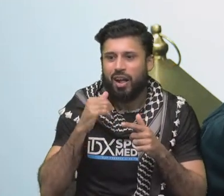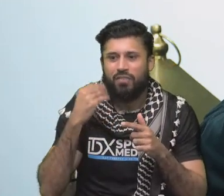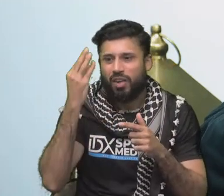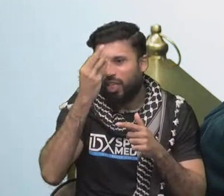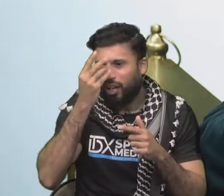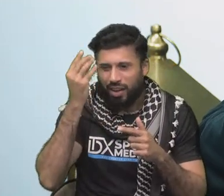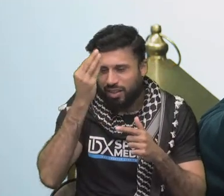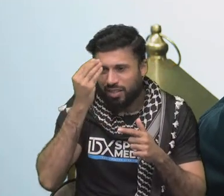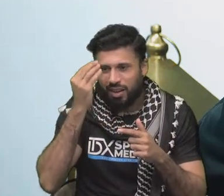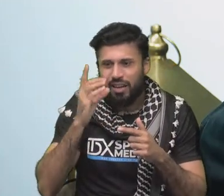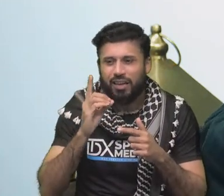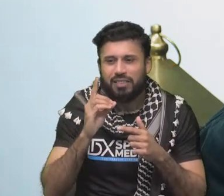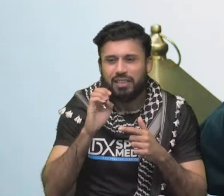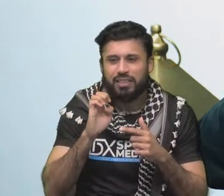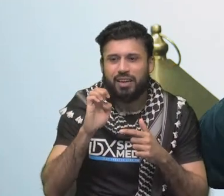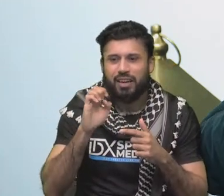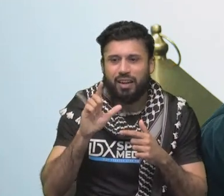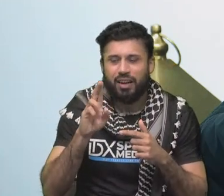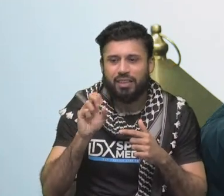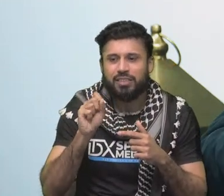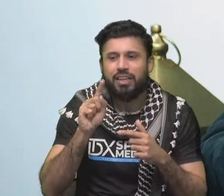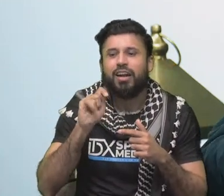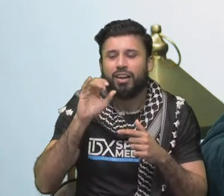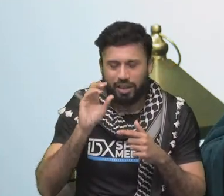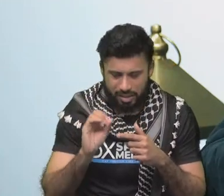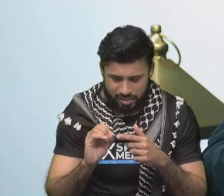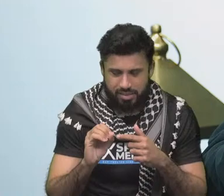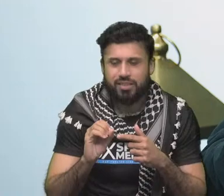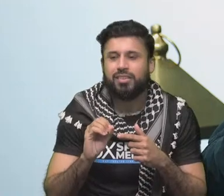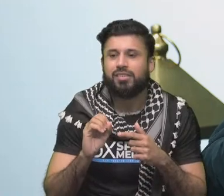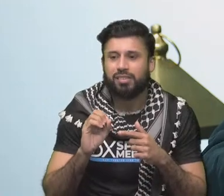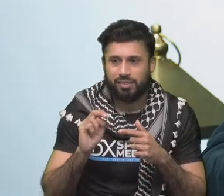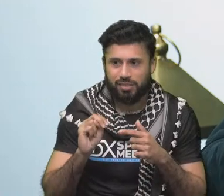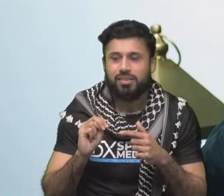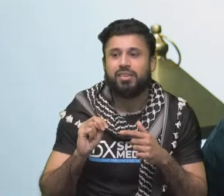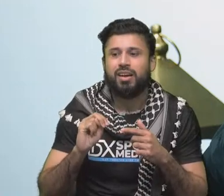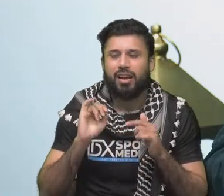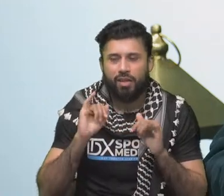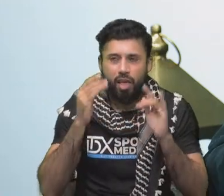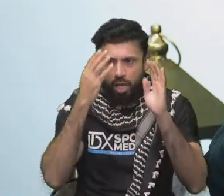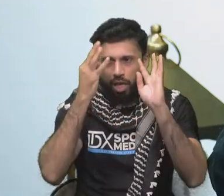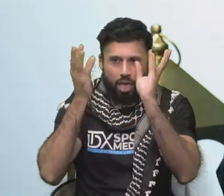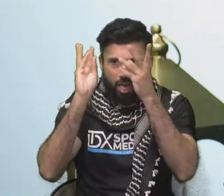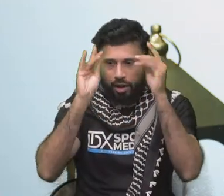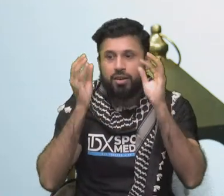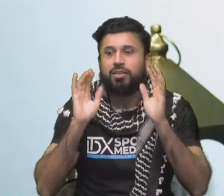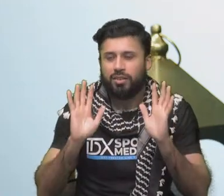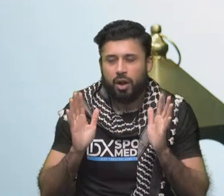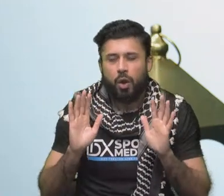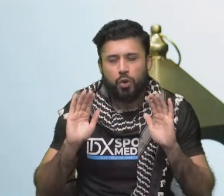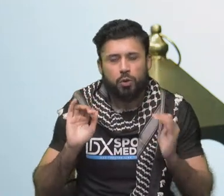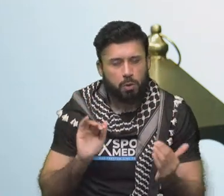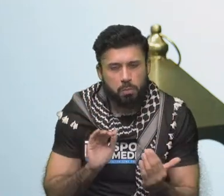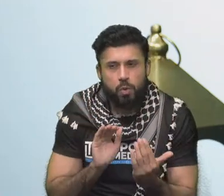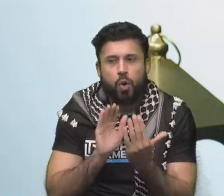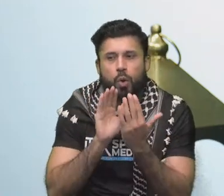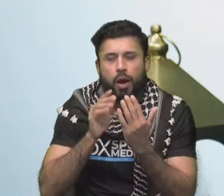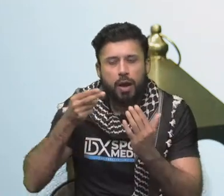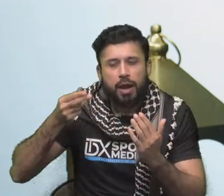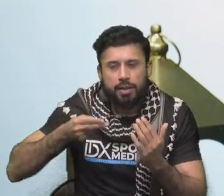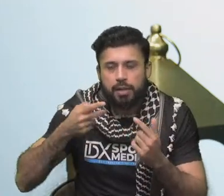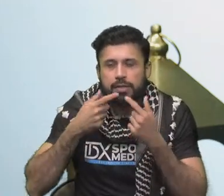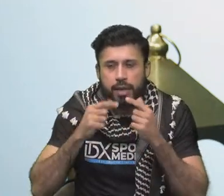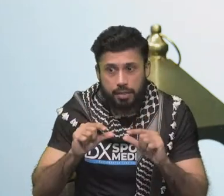ta'ala with their sins. And the difference between them and us and how they approach these ahadith about istighfar and forgiveness and the azkar, the